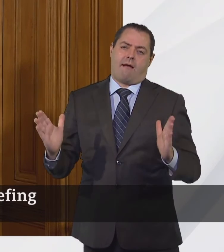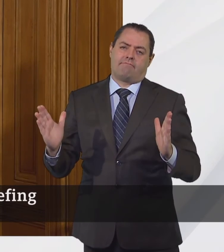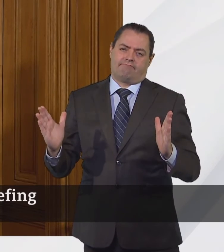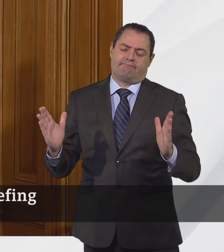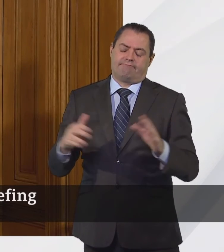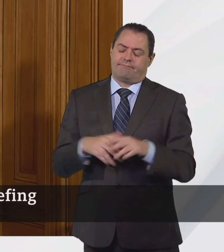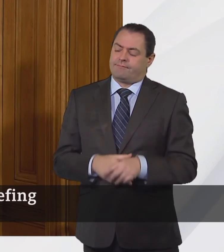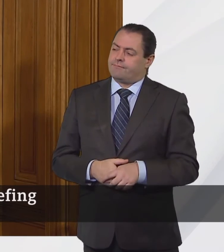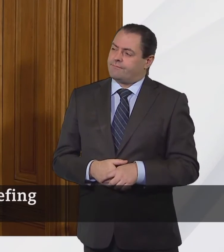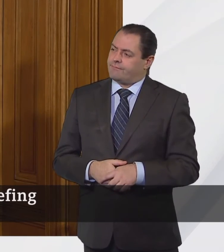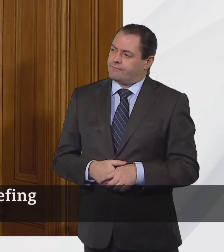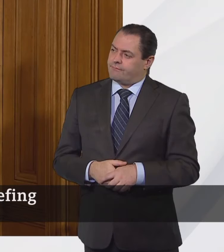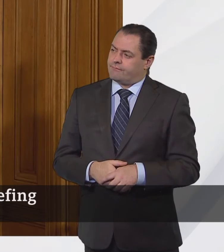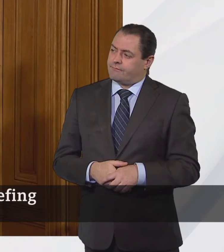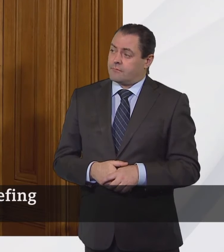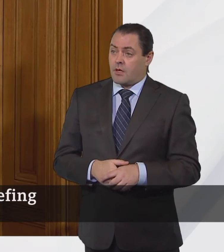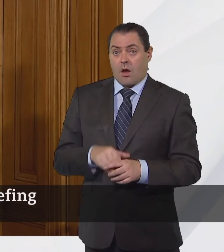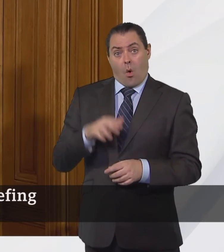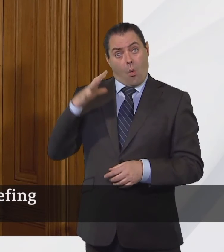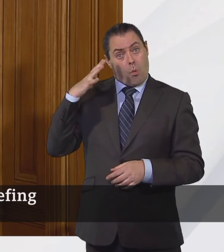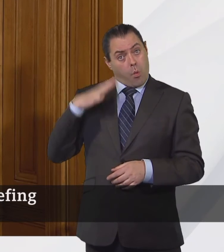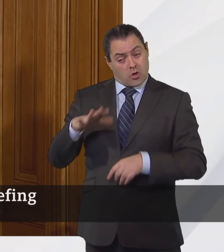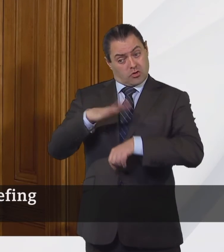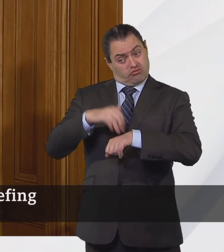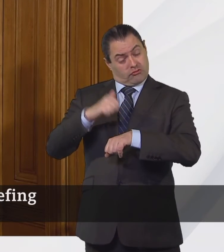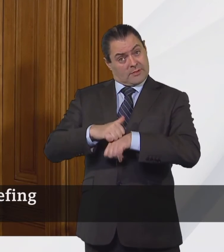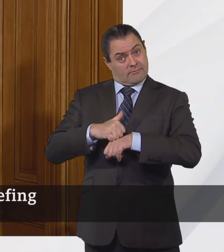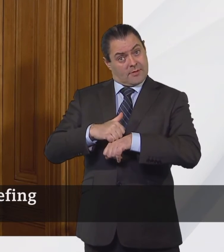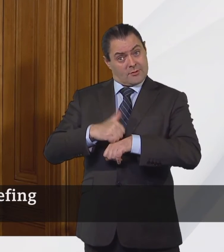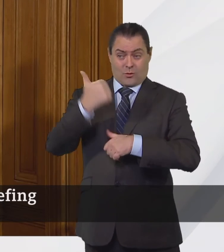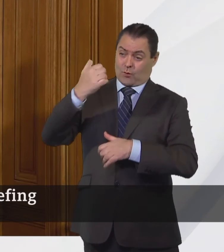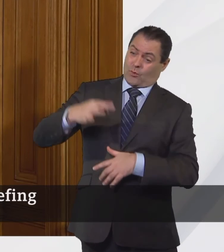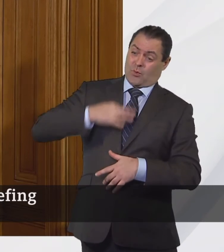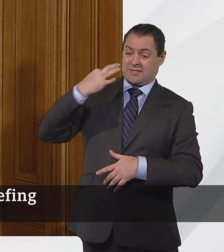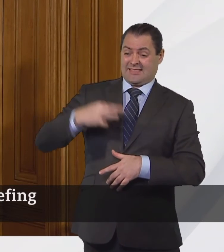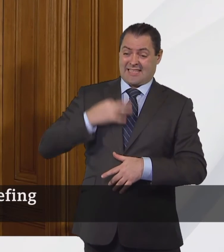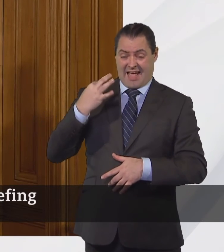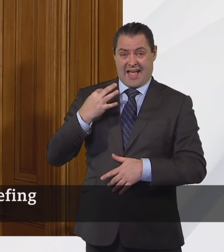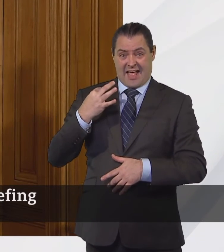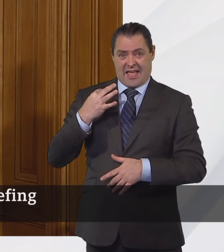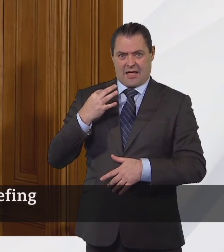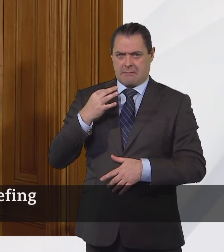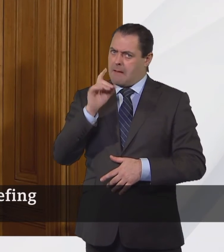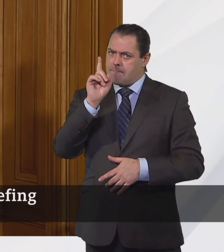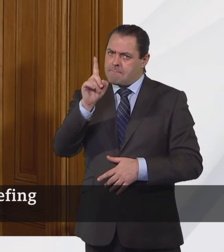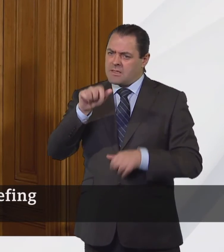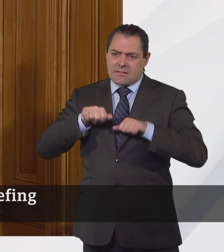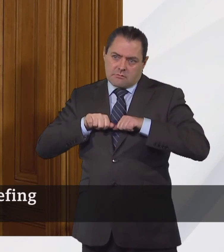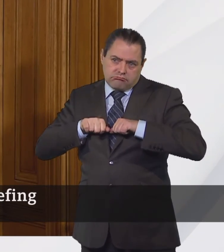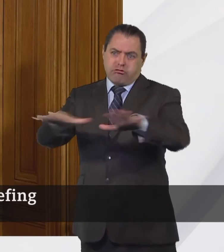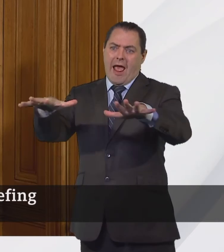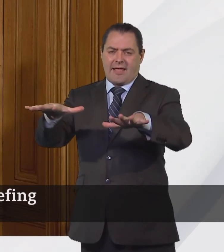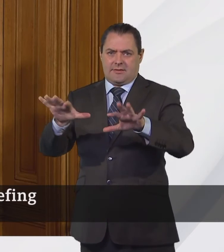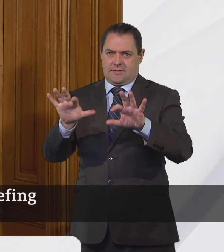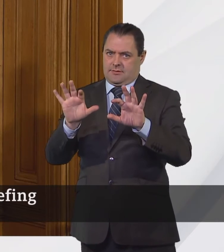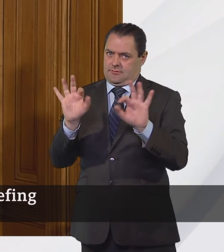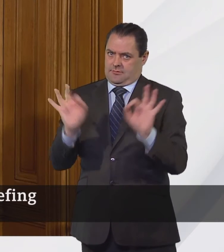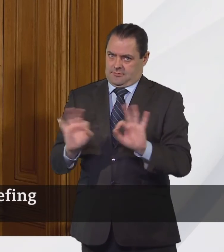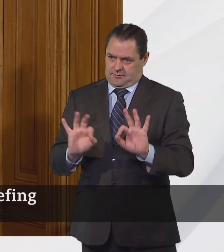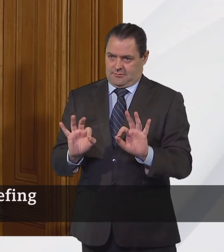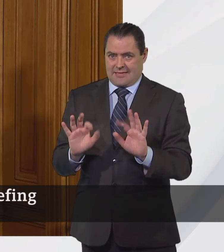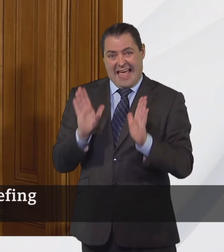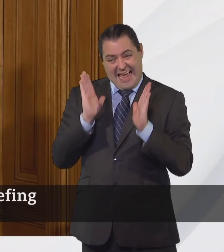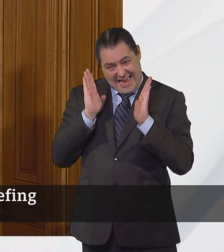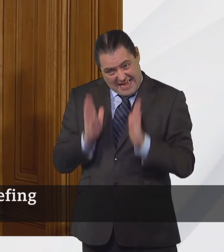emphasise is the way to make sure that Christmas can both be enjoyed but does not lead to a very large kick-up in the virus is to make sure people are